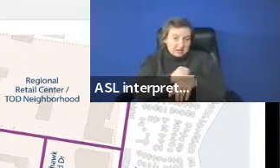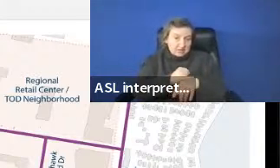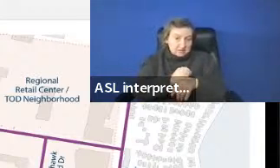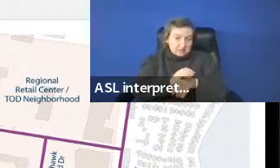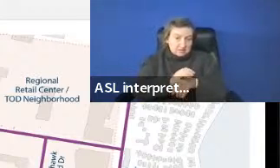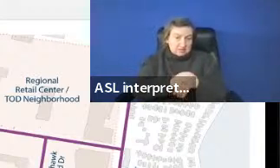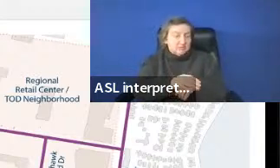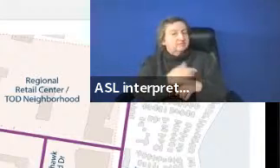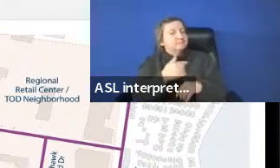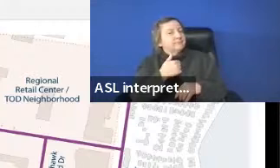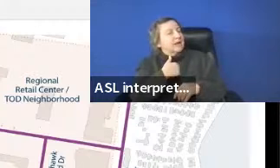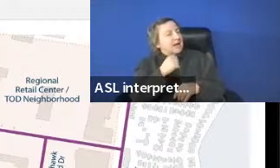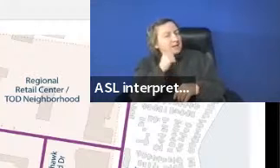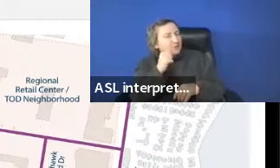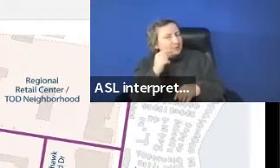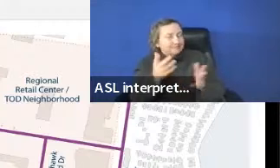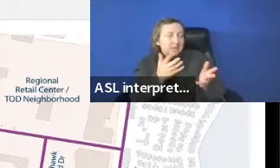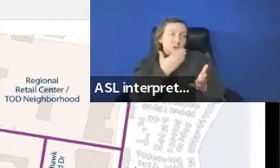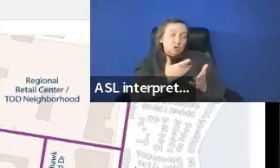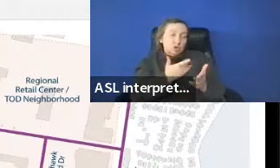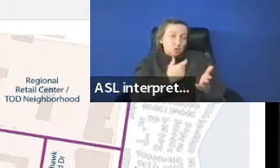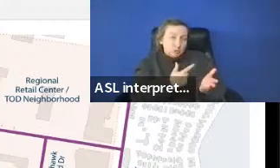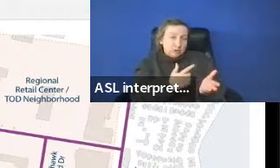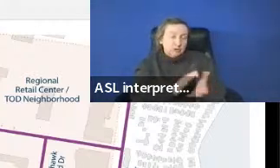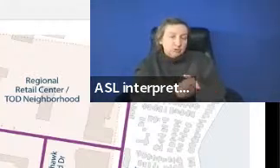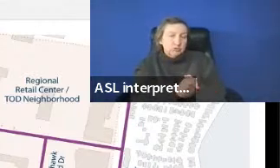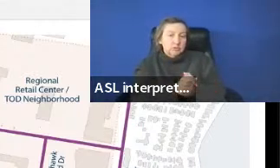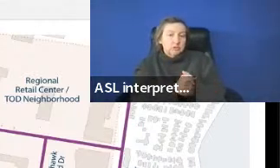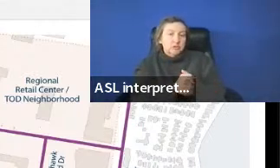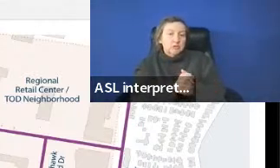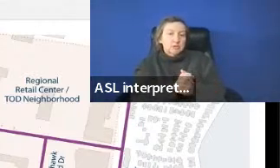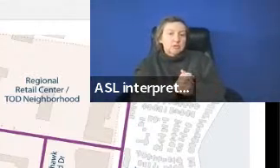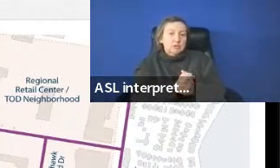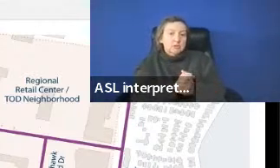I don't, that's a good question.